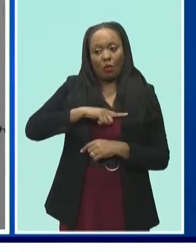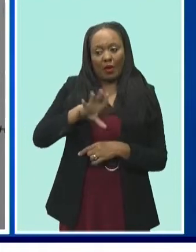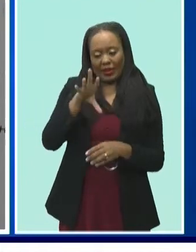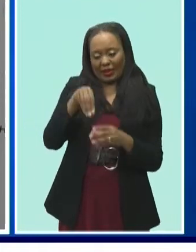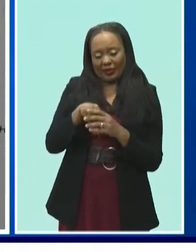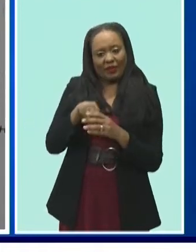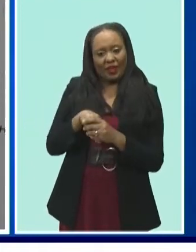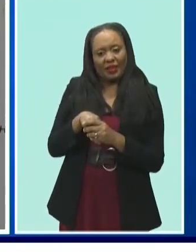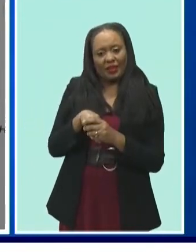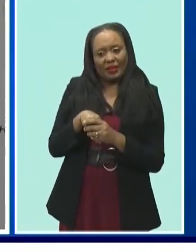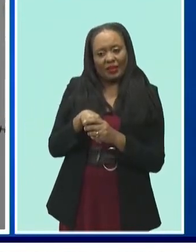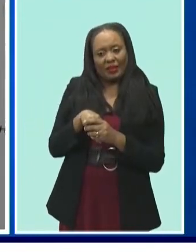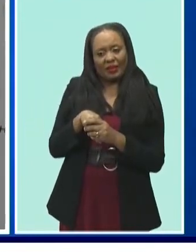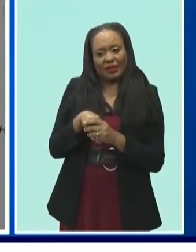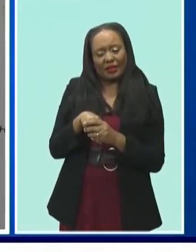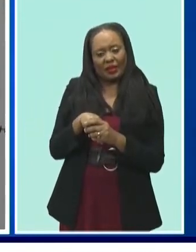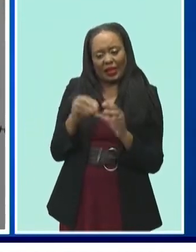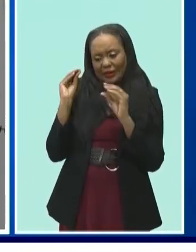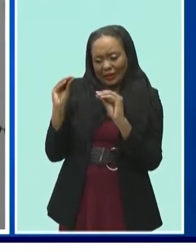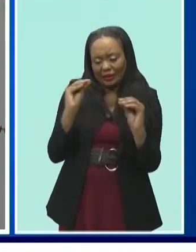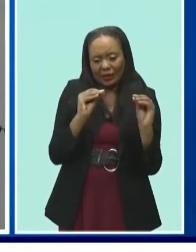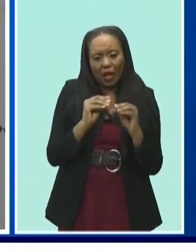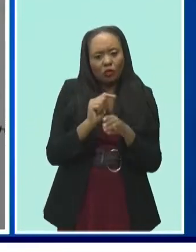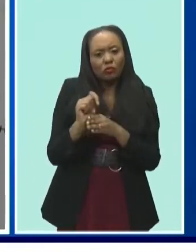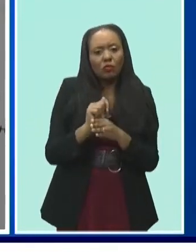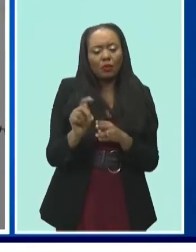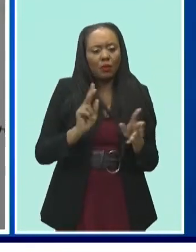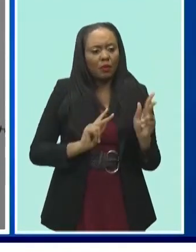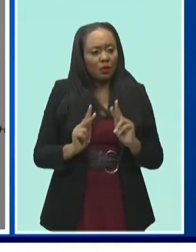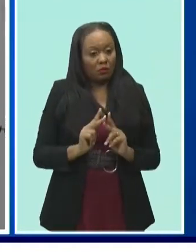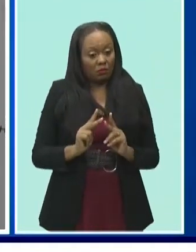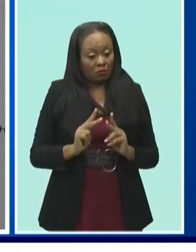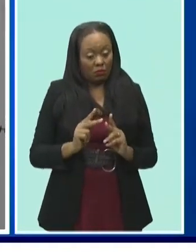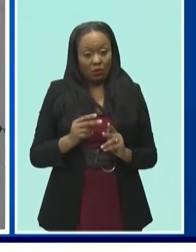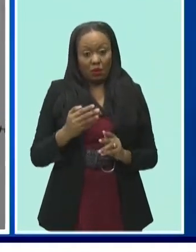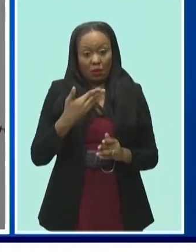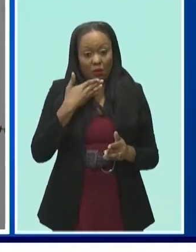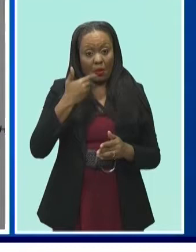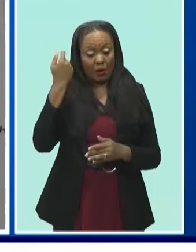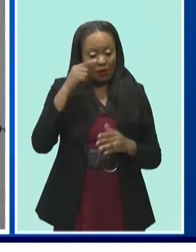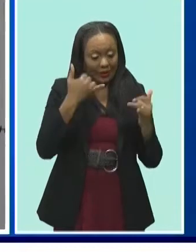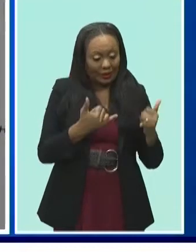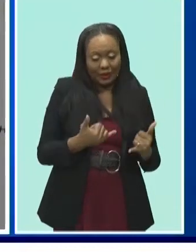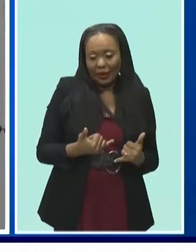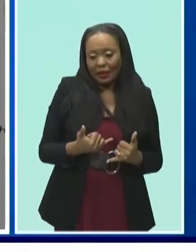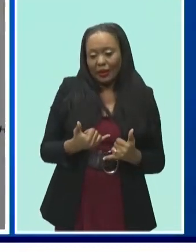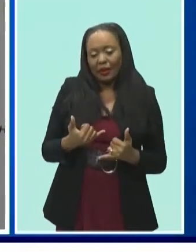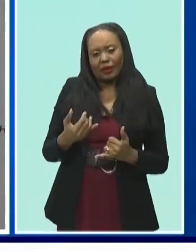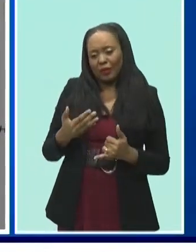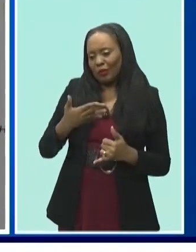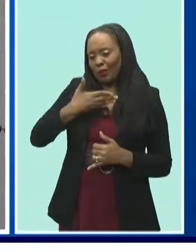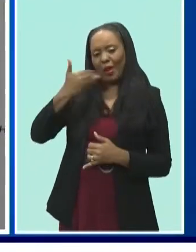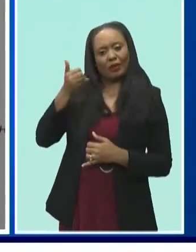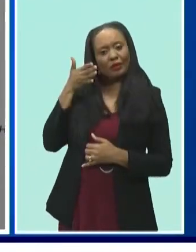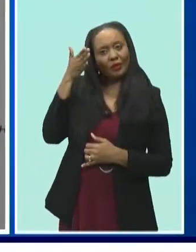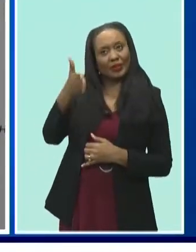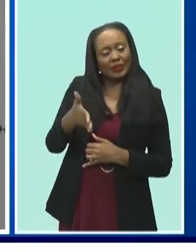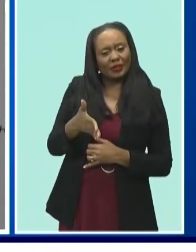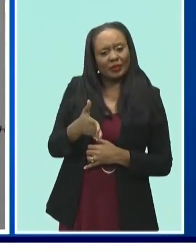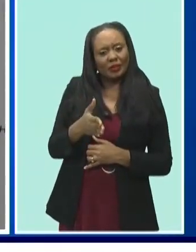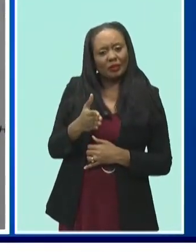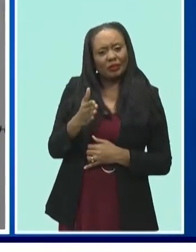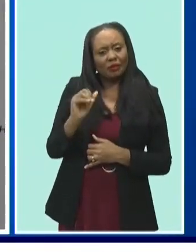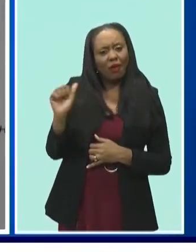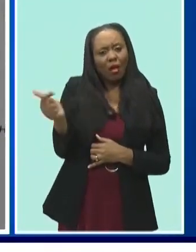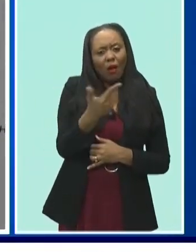they can be is how you create better people today and how you create the tourism leaders of tomorrow. And for all of you who are